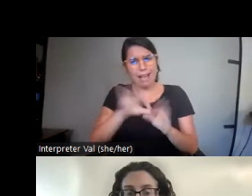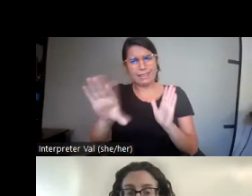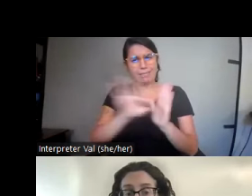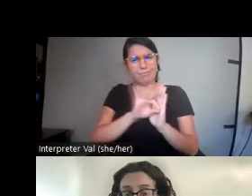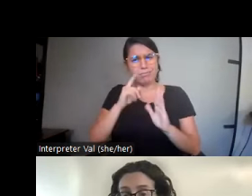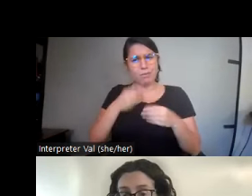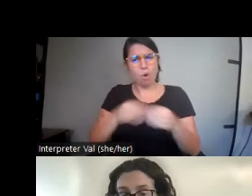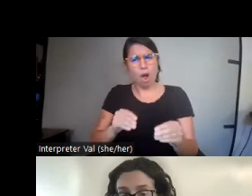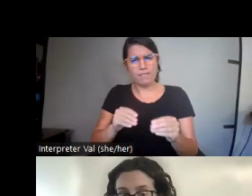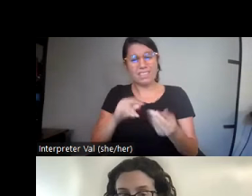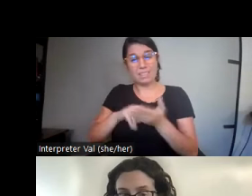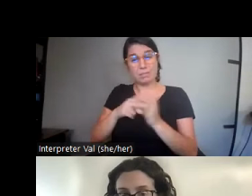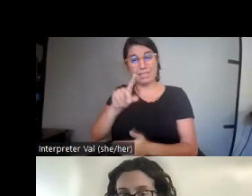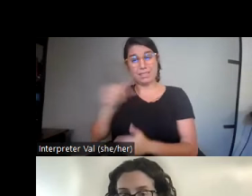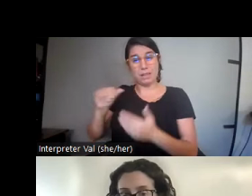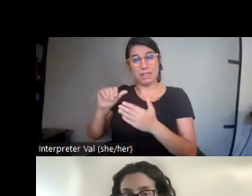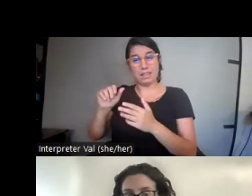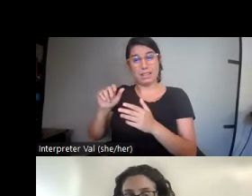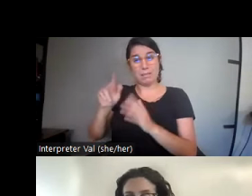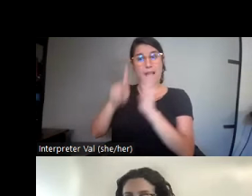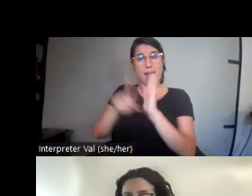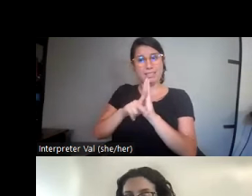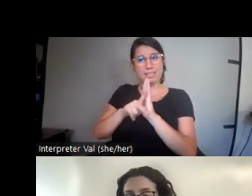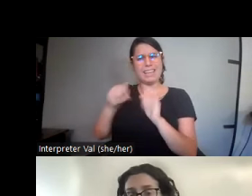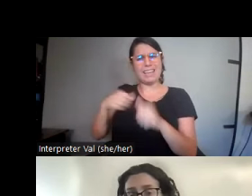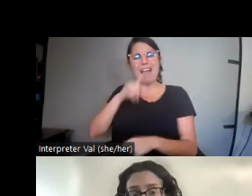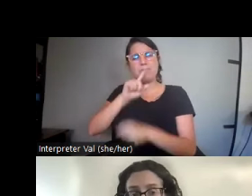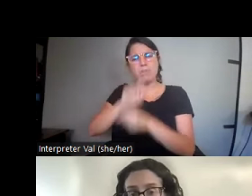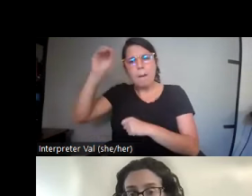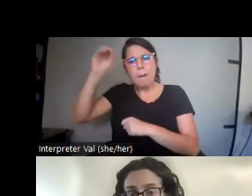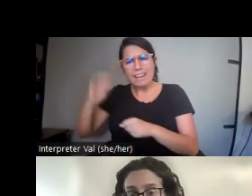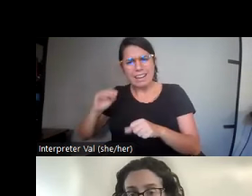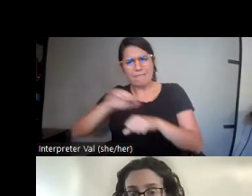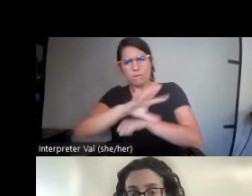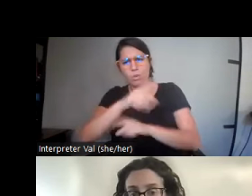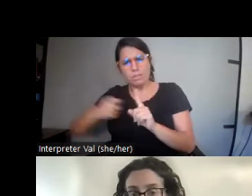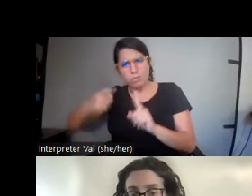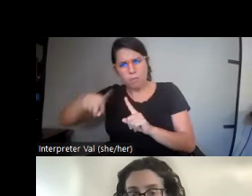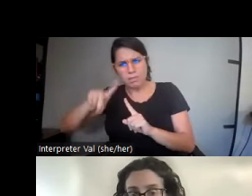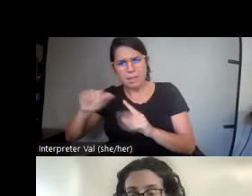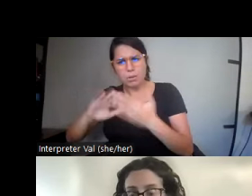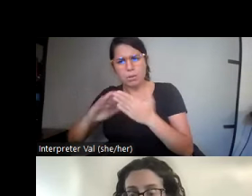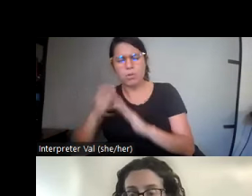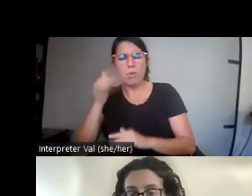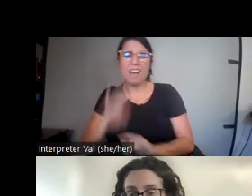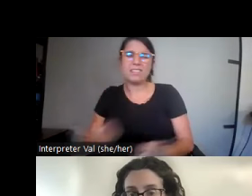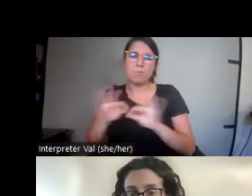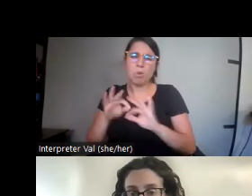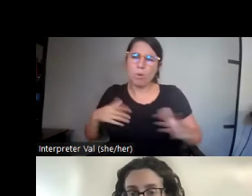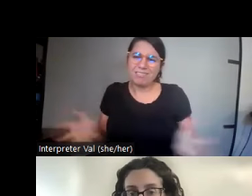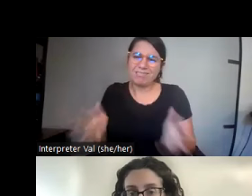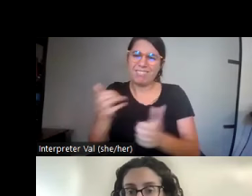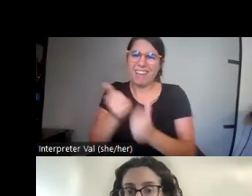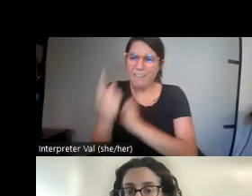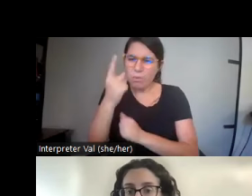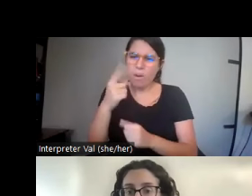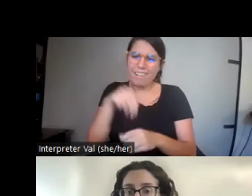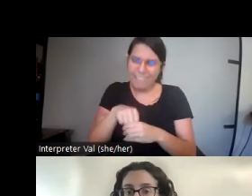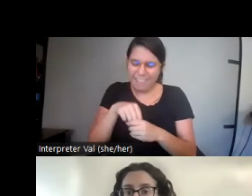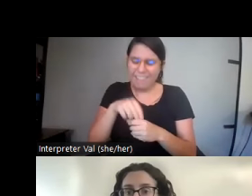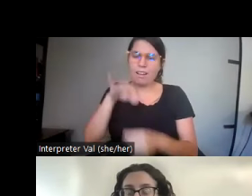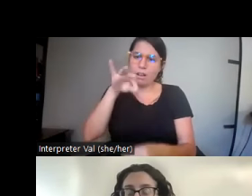gives a voice to disability policy. And that's why it's important to get everyone to the polls and to get everyone voting.